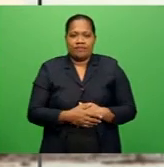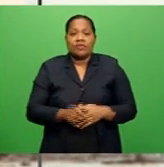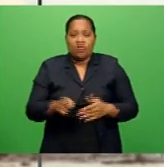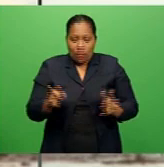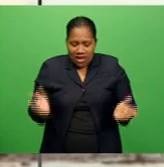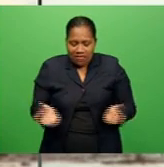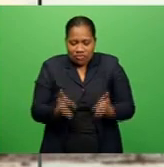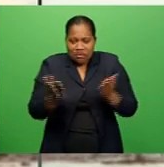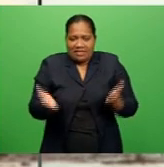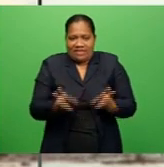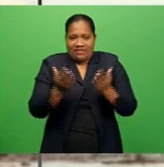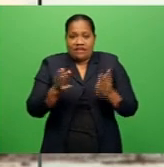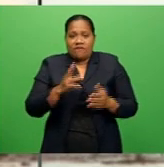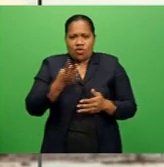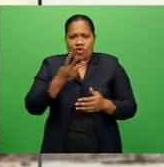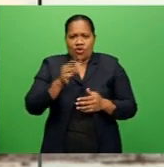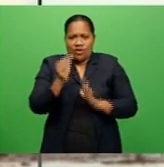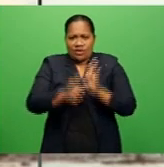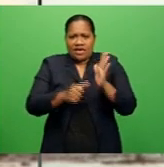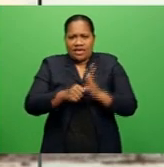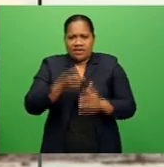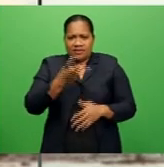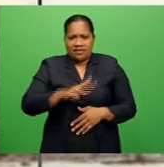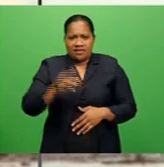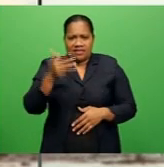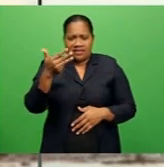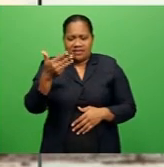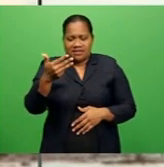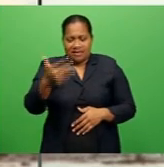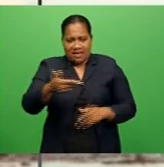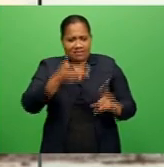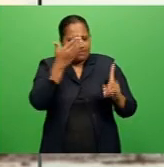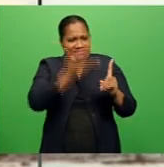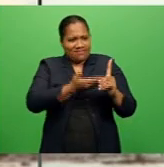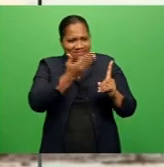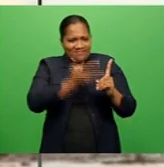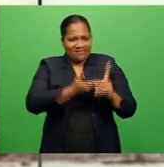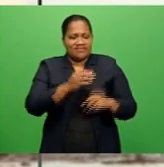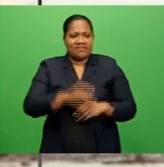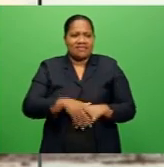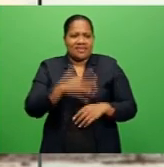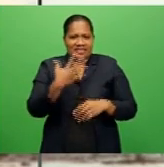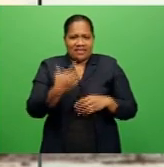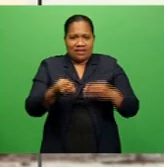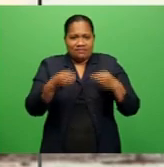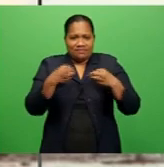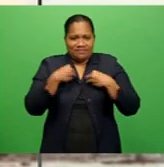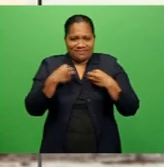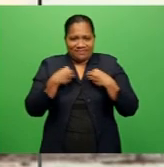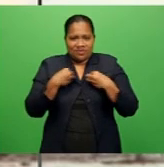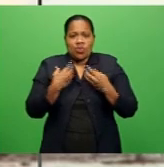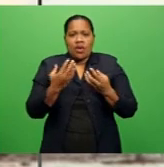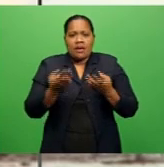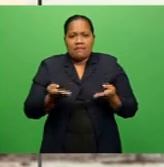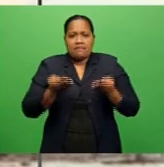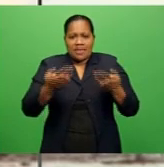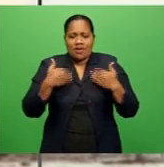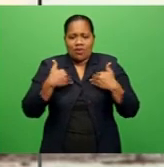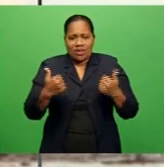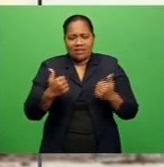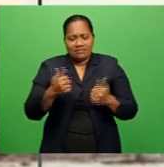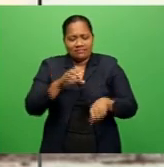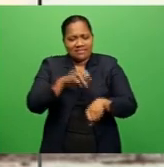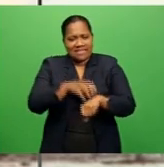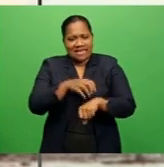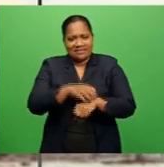39-year-old Rohit Deo, a former machine operator in a factory turned entrepreneur owning Bakewell Cakes. Kritika Kumar